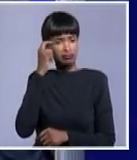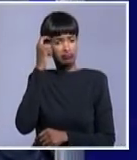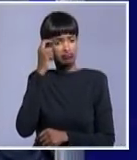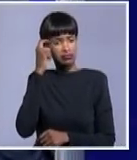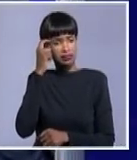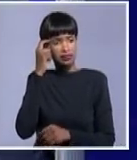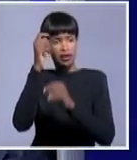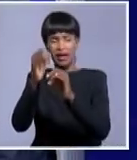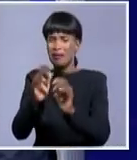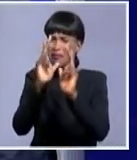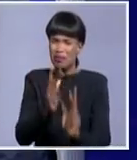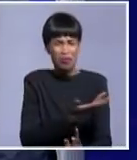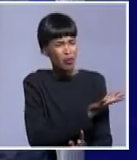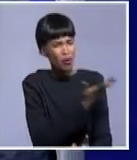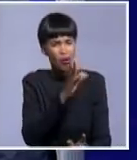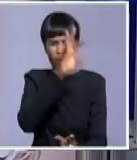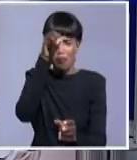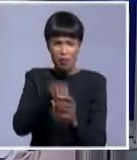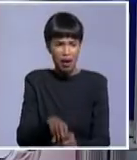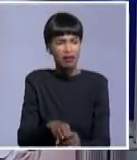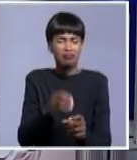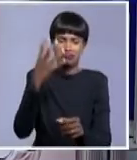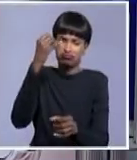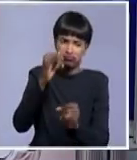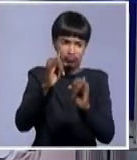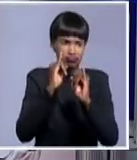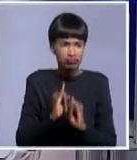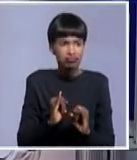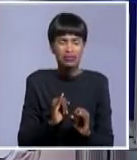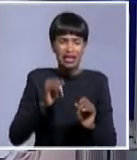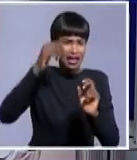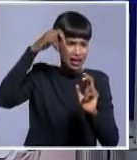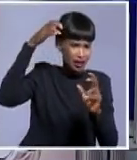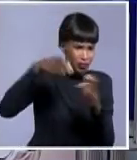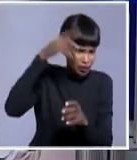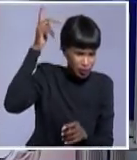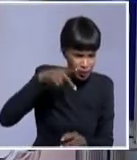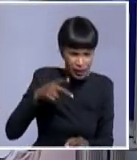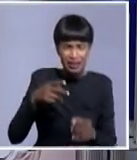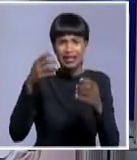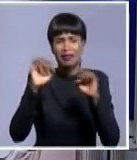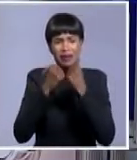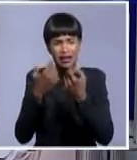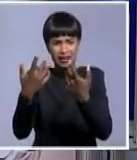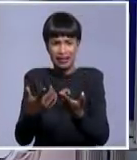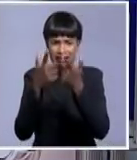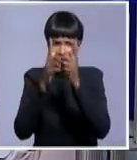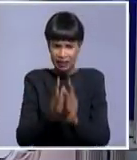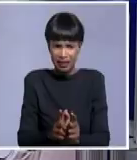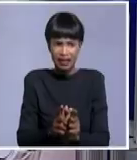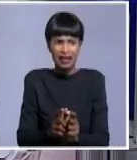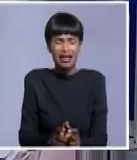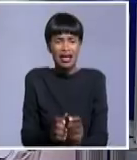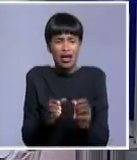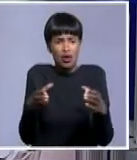we invited everybody, all the stakeholders, starting from political parties, church groups,